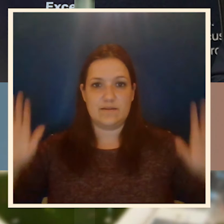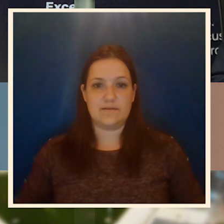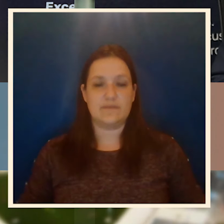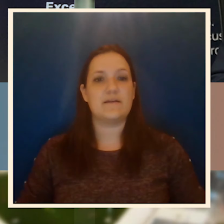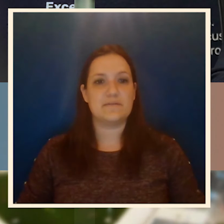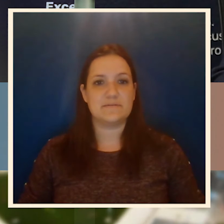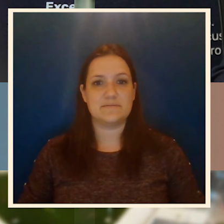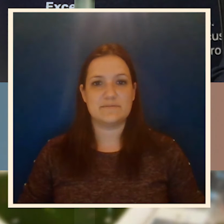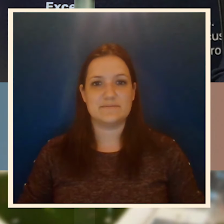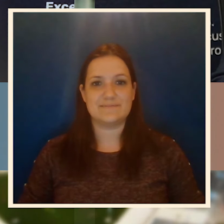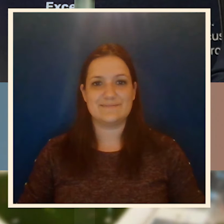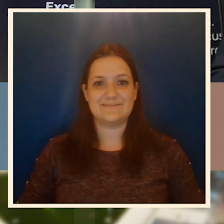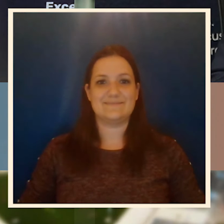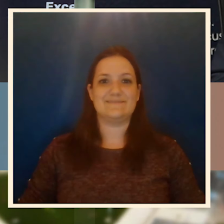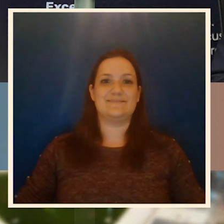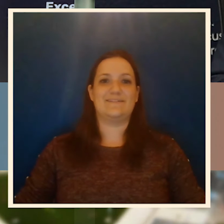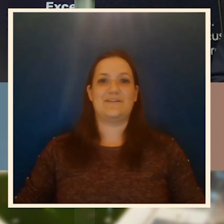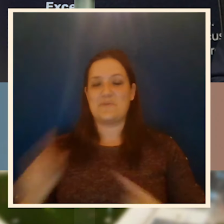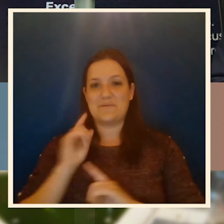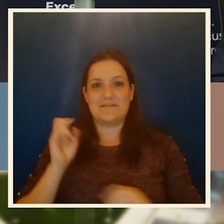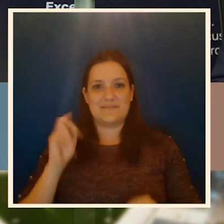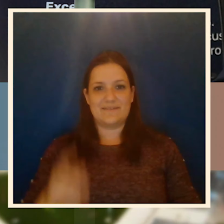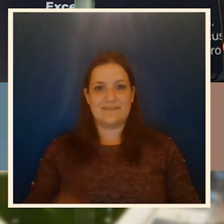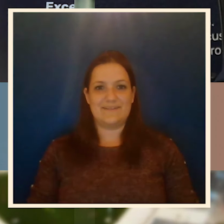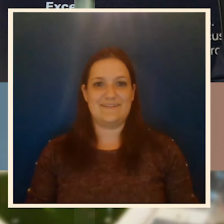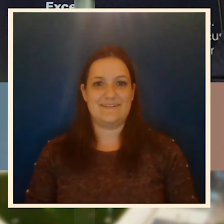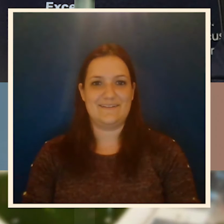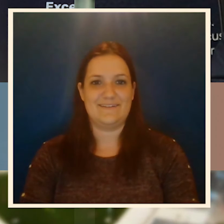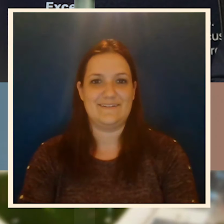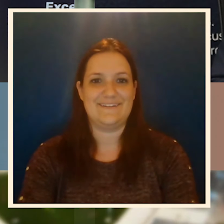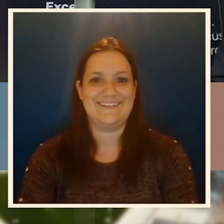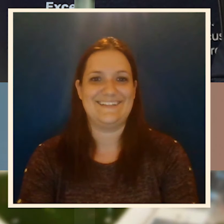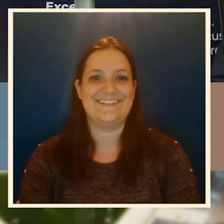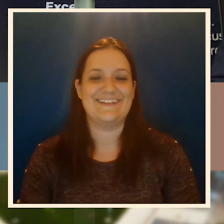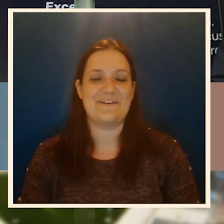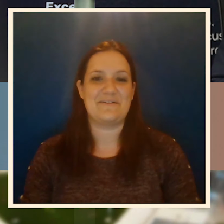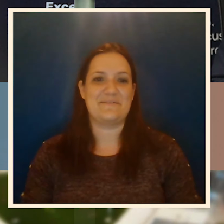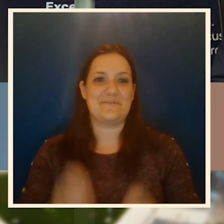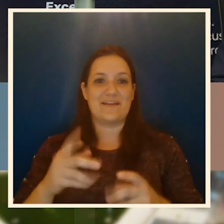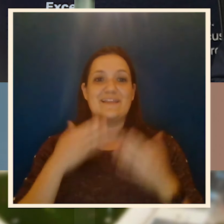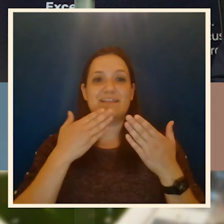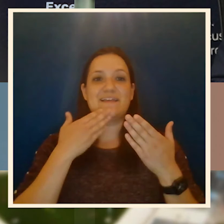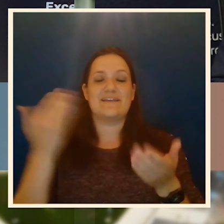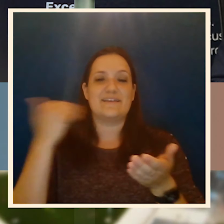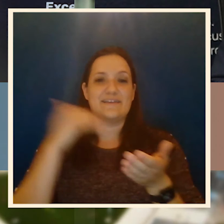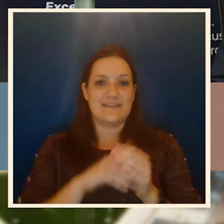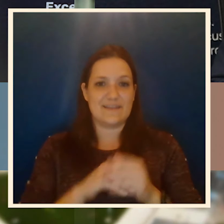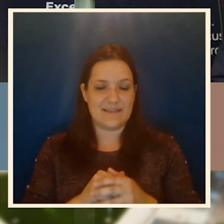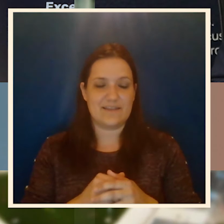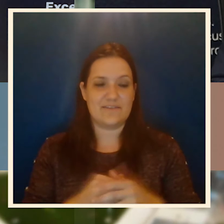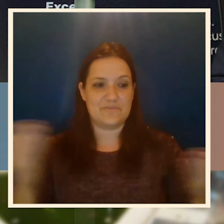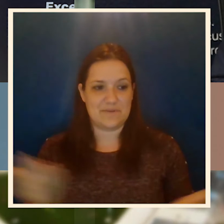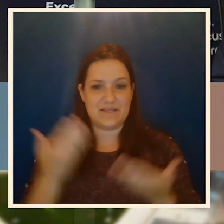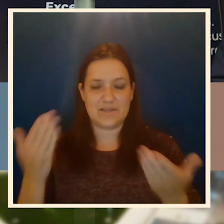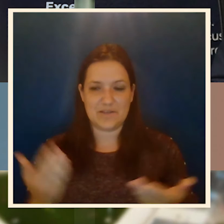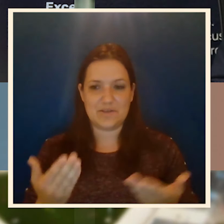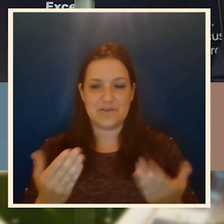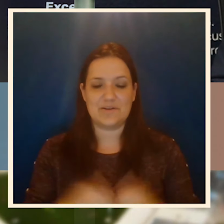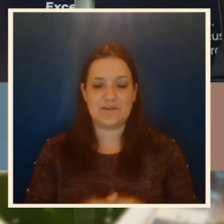Yeah. What can you say in 1 minute? So thank you again for being here. And just want to wish you